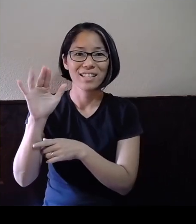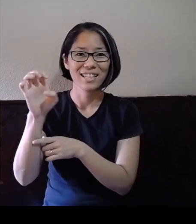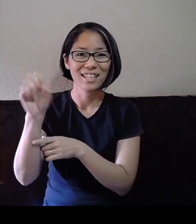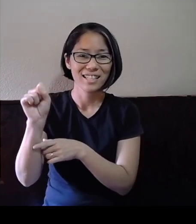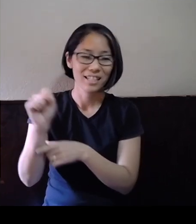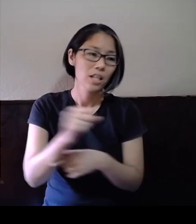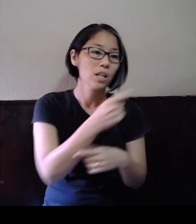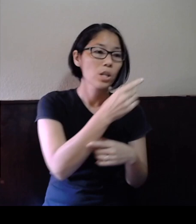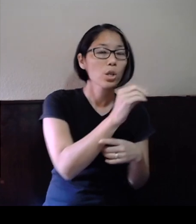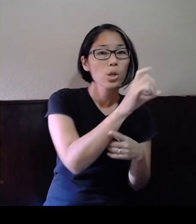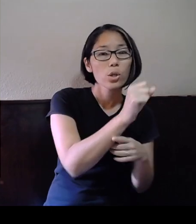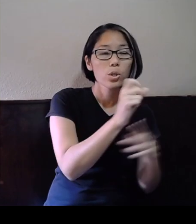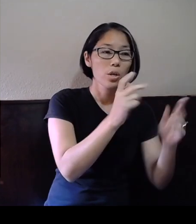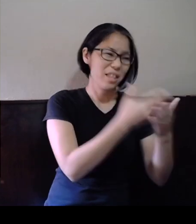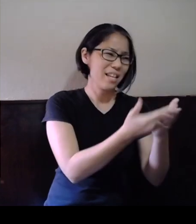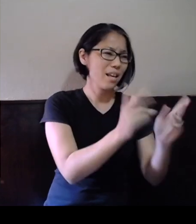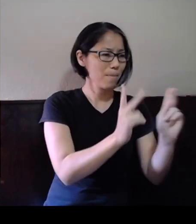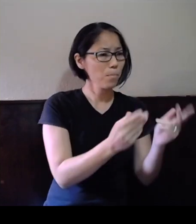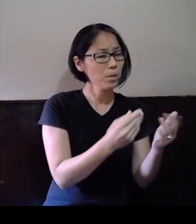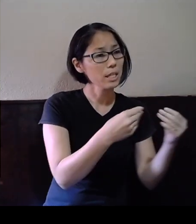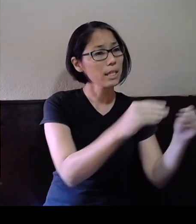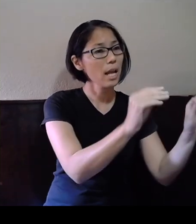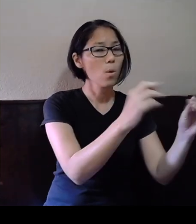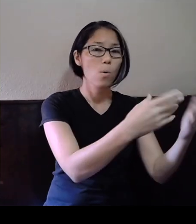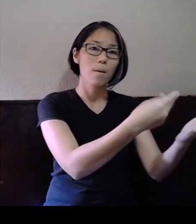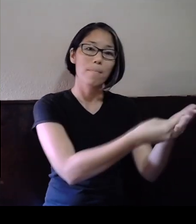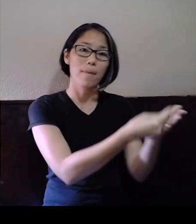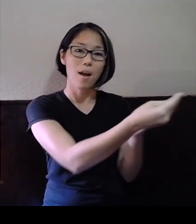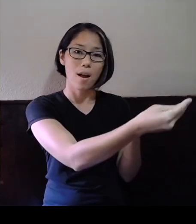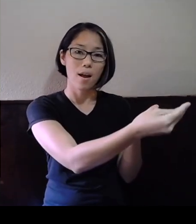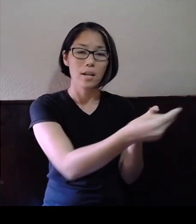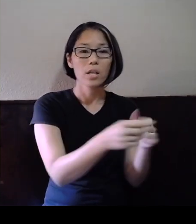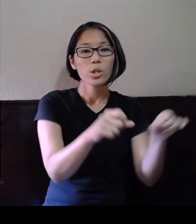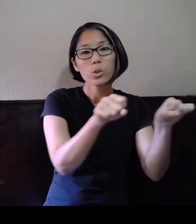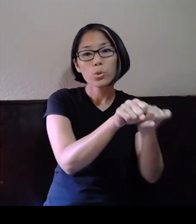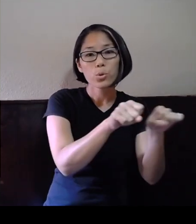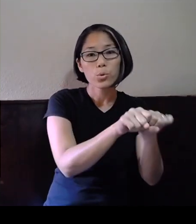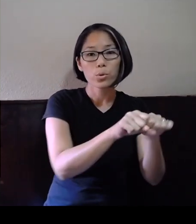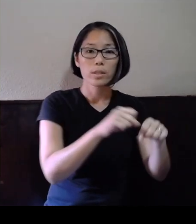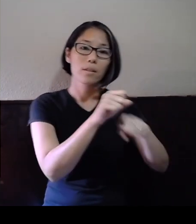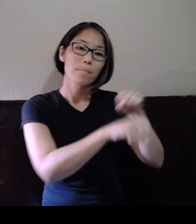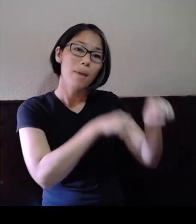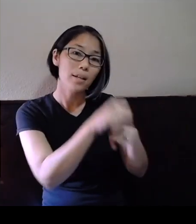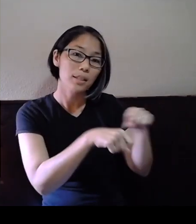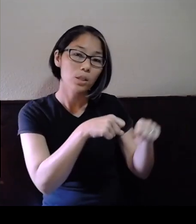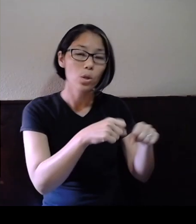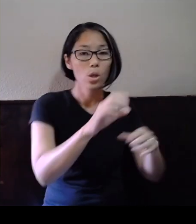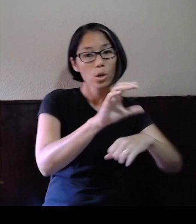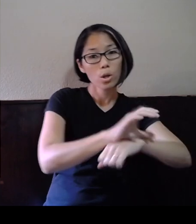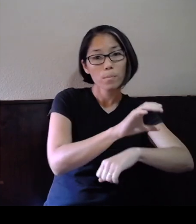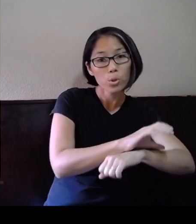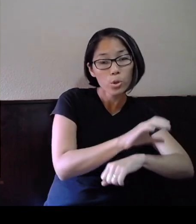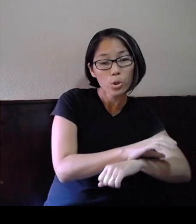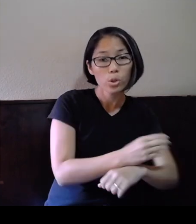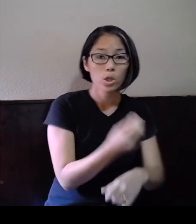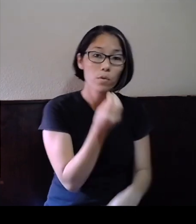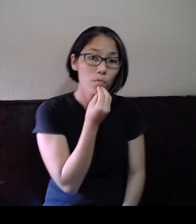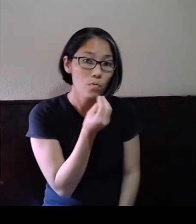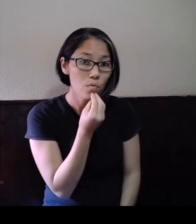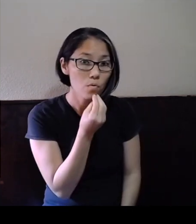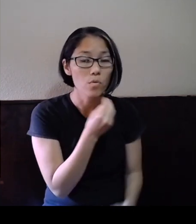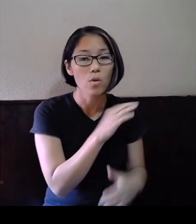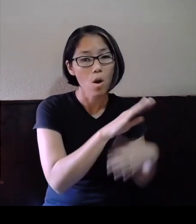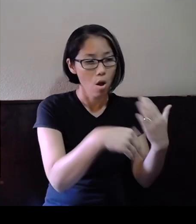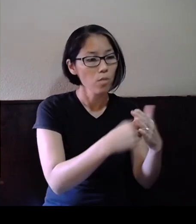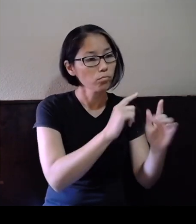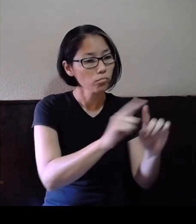Goods are things that people sell or buy. Shoes, bikes, computers, and groceries are